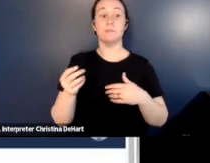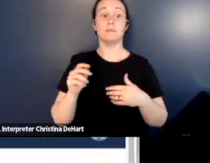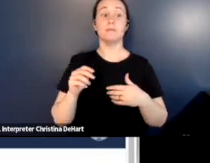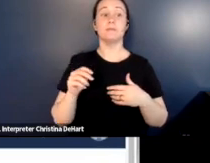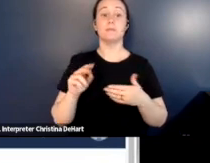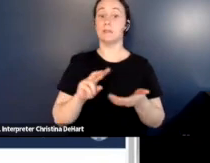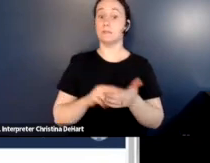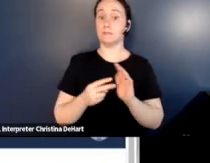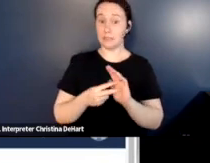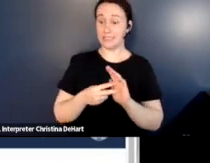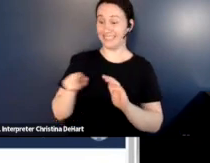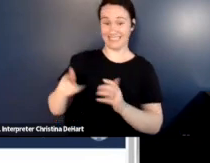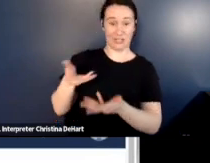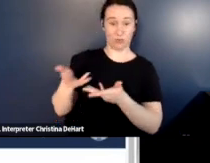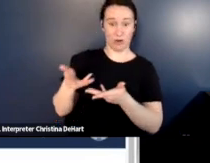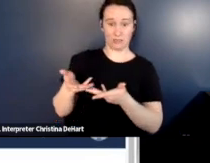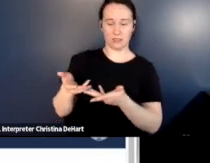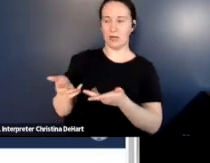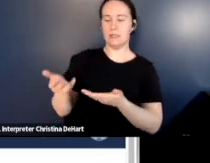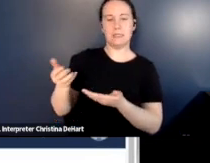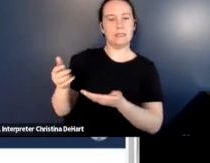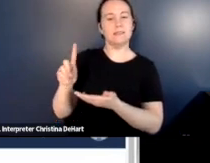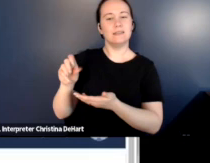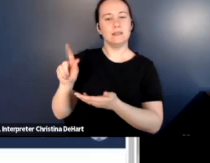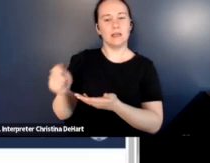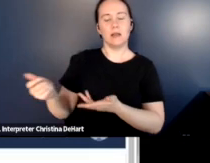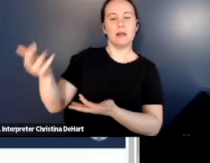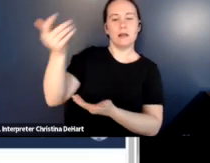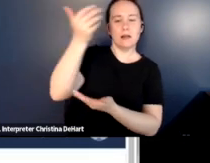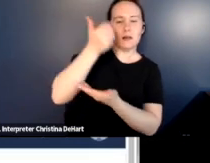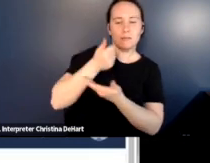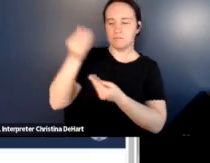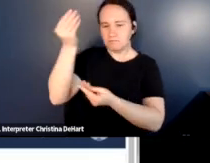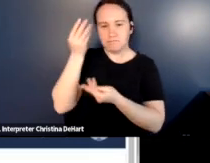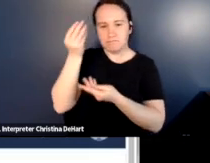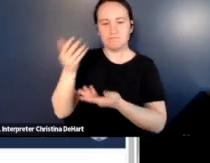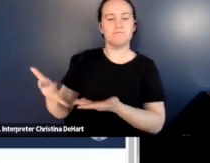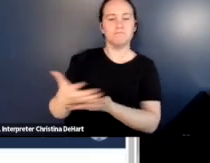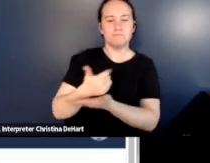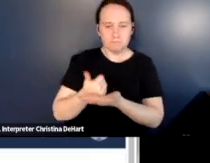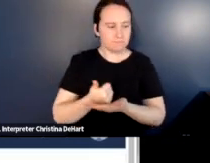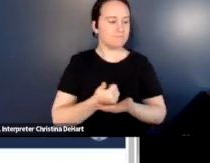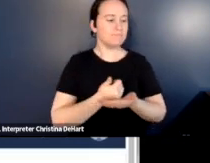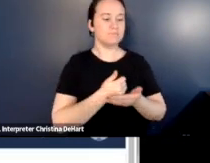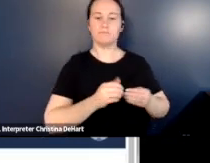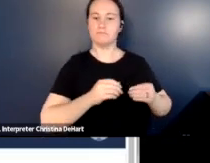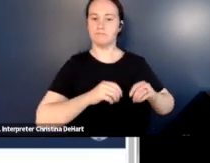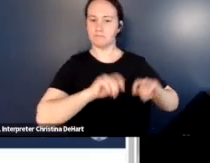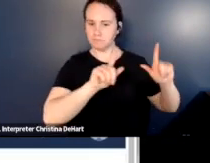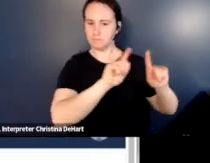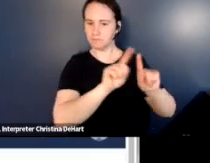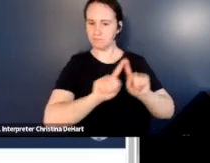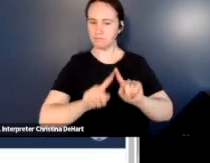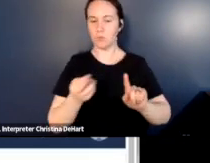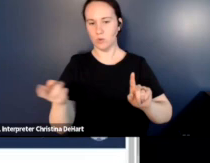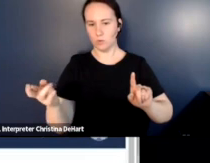during the life of this interaction by the counselor. At this time, everything is pretty much